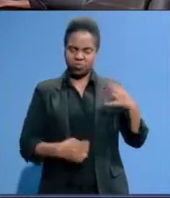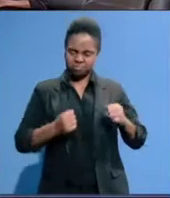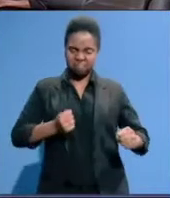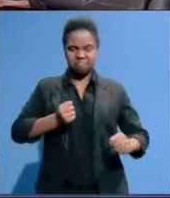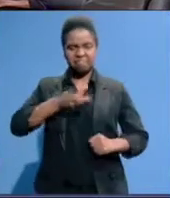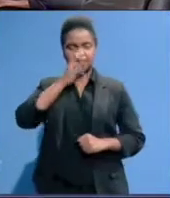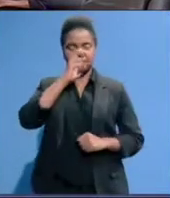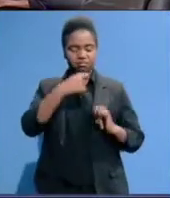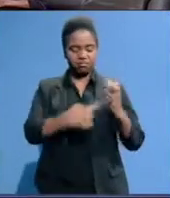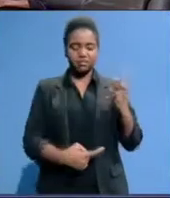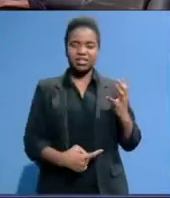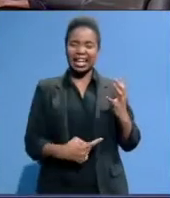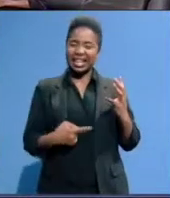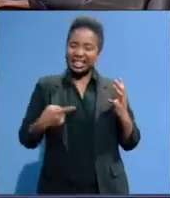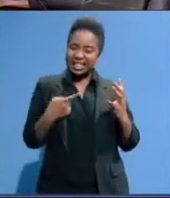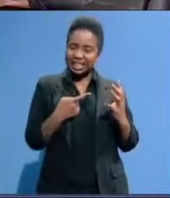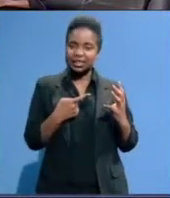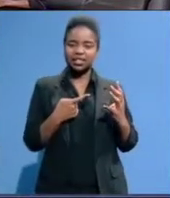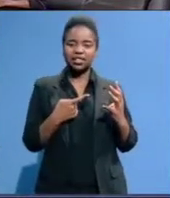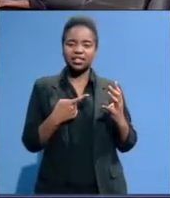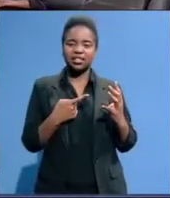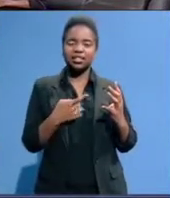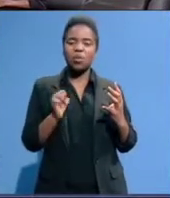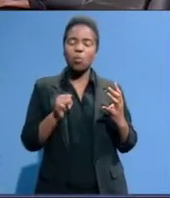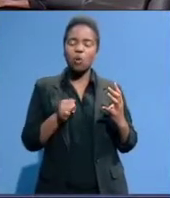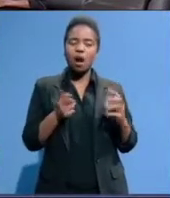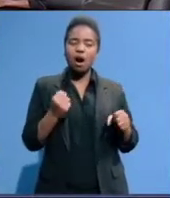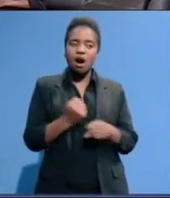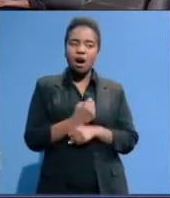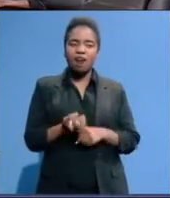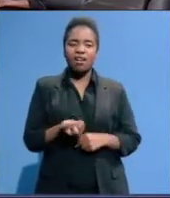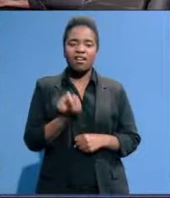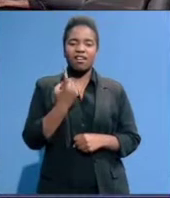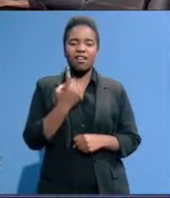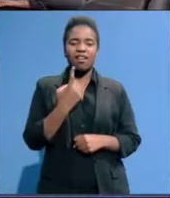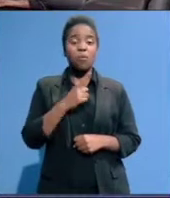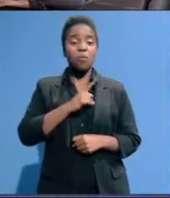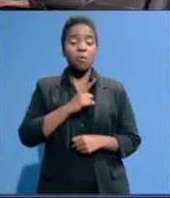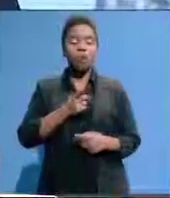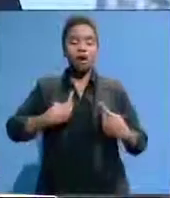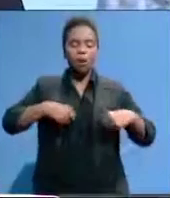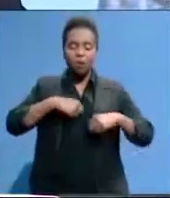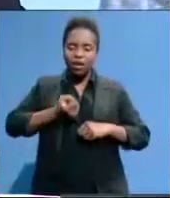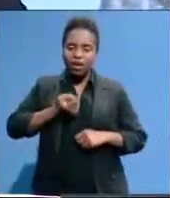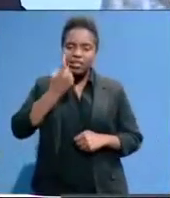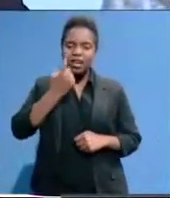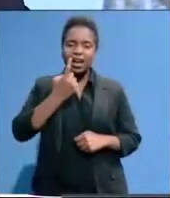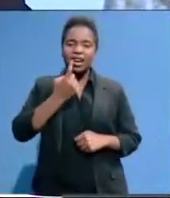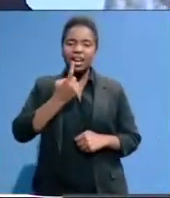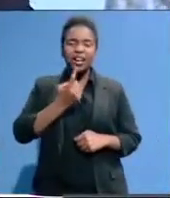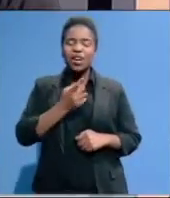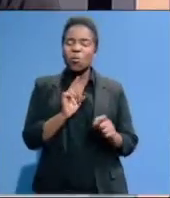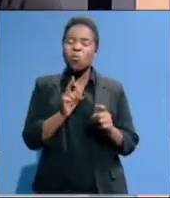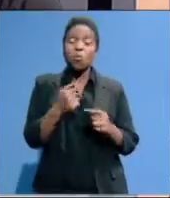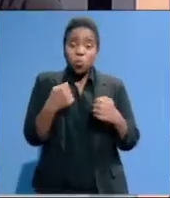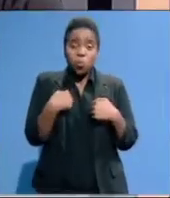values. And I think that's what has kind of gotten all of us, because I think we're all a little bit scared about what now. We can't deny that.